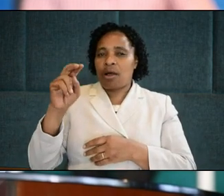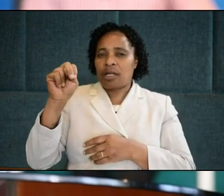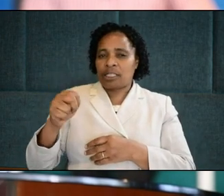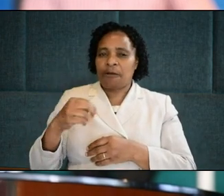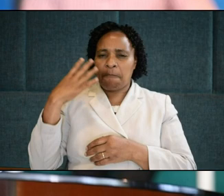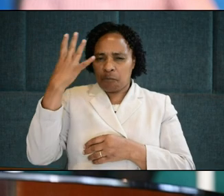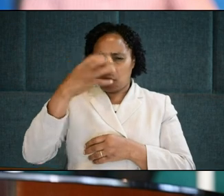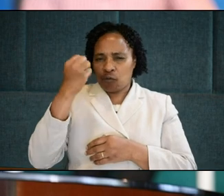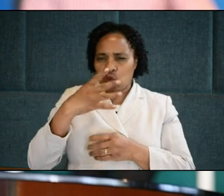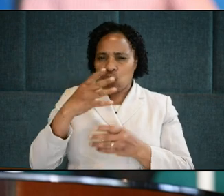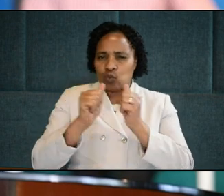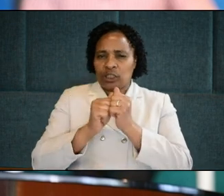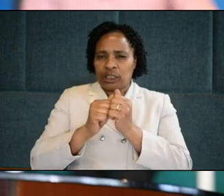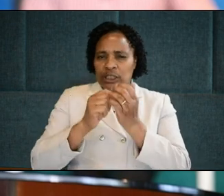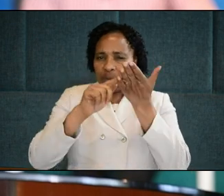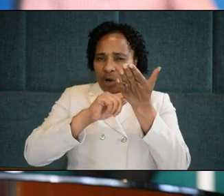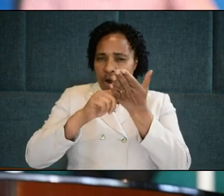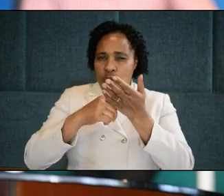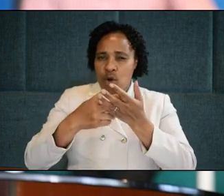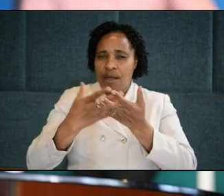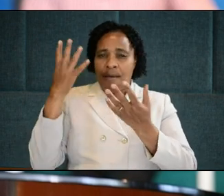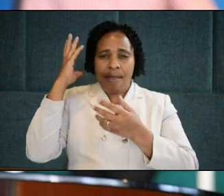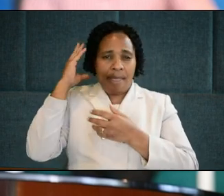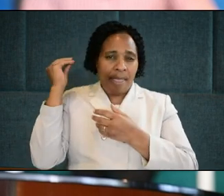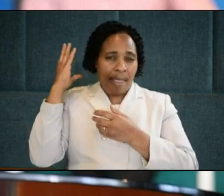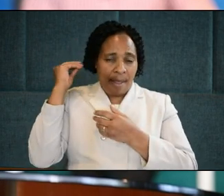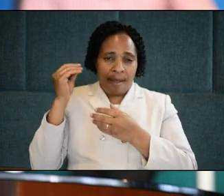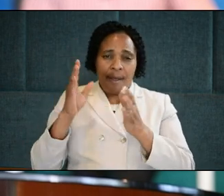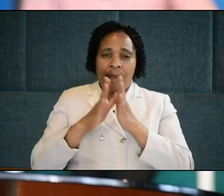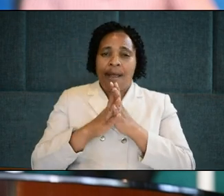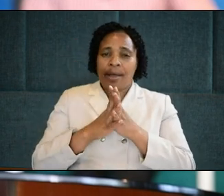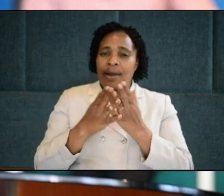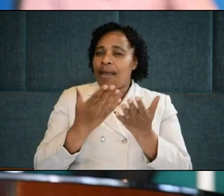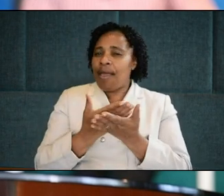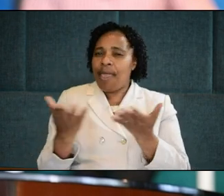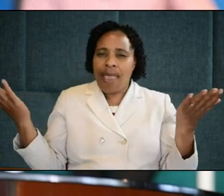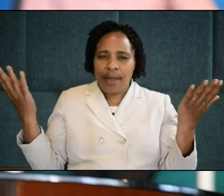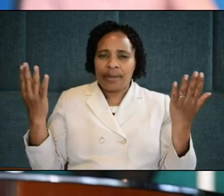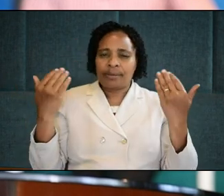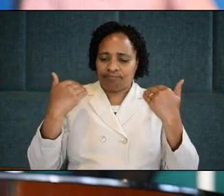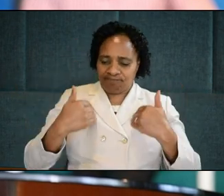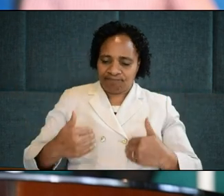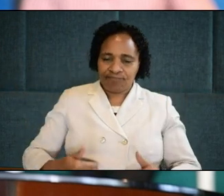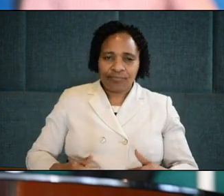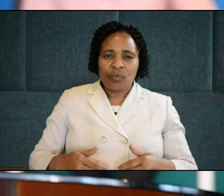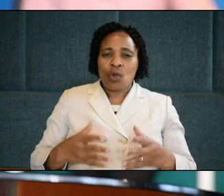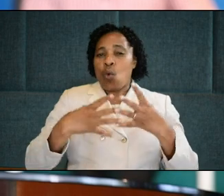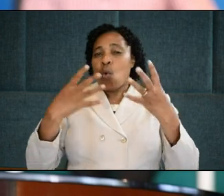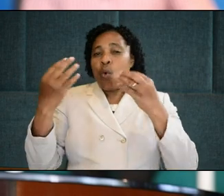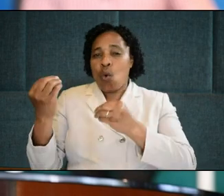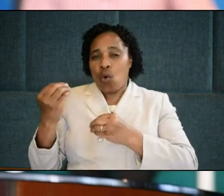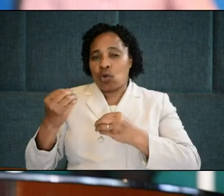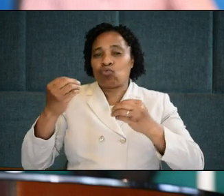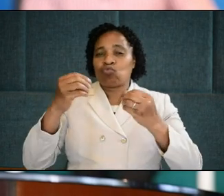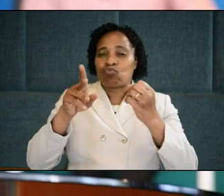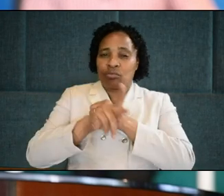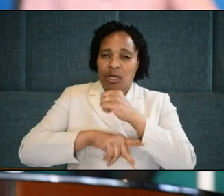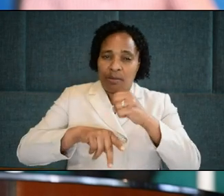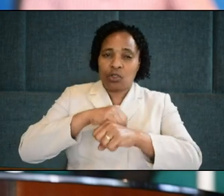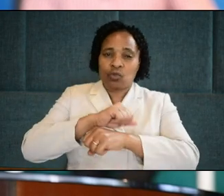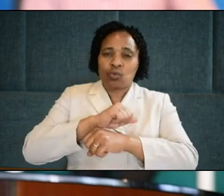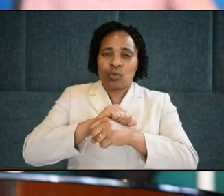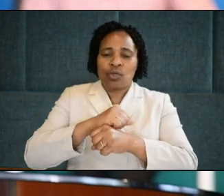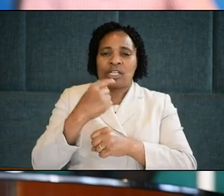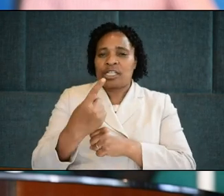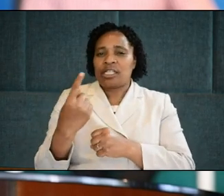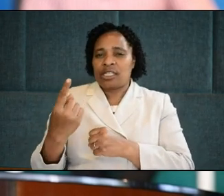brown hair, just hanging above her shoulders. And like any typical pre-elementary school child, she wears her